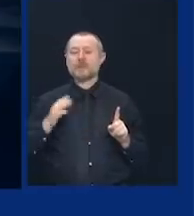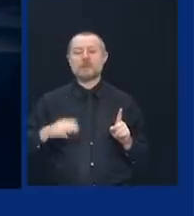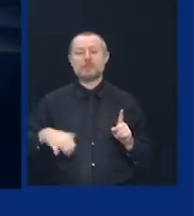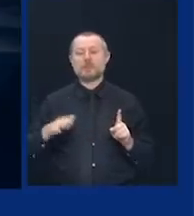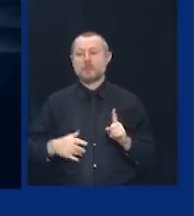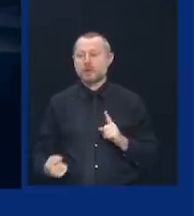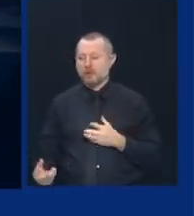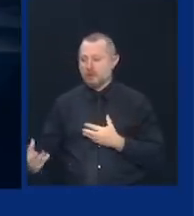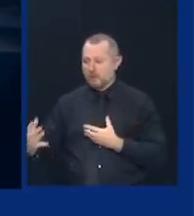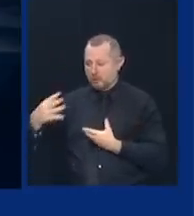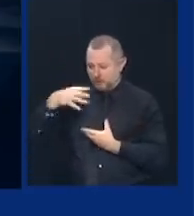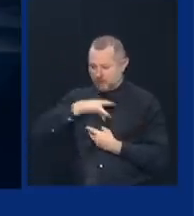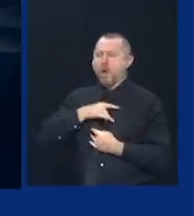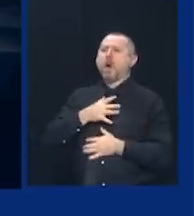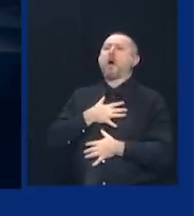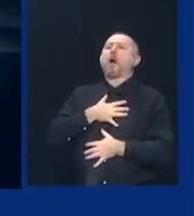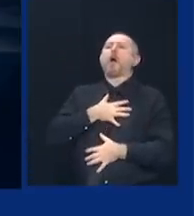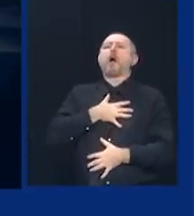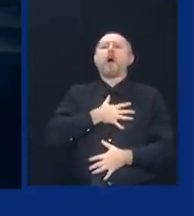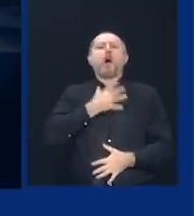a COVID's wrath.